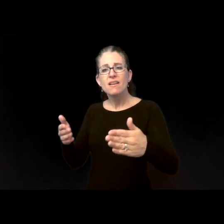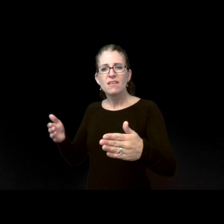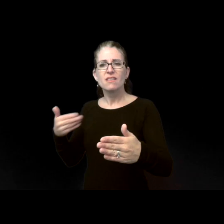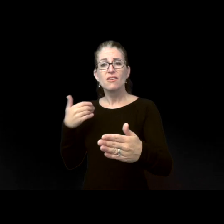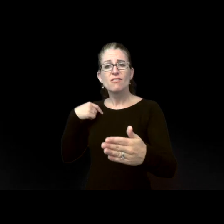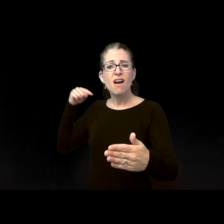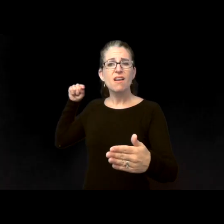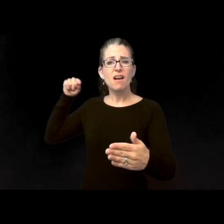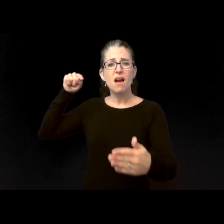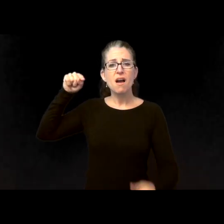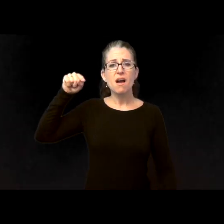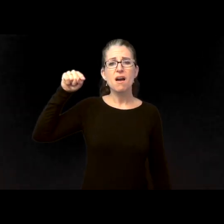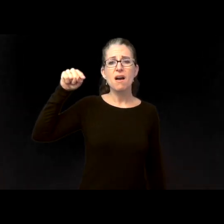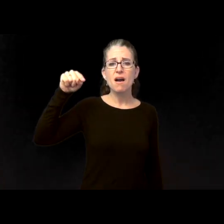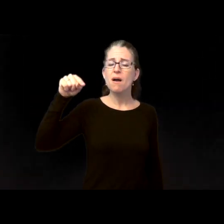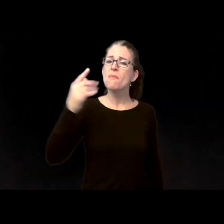here I come.